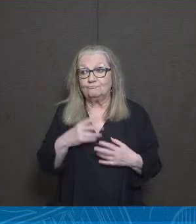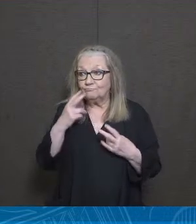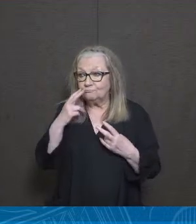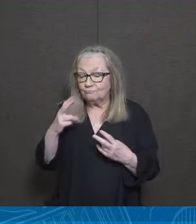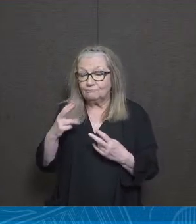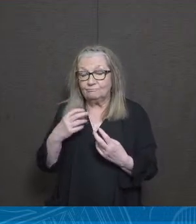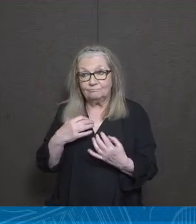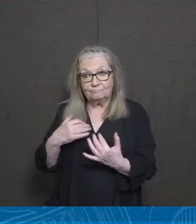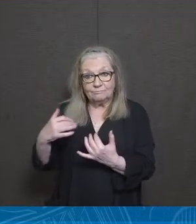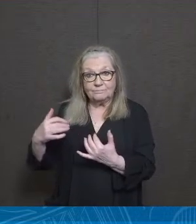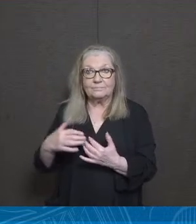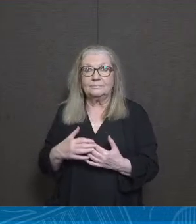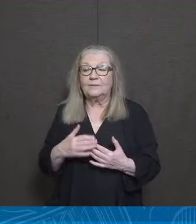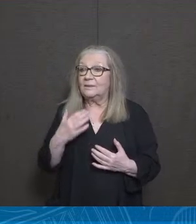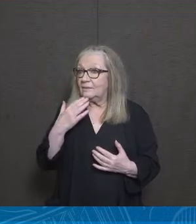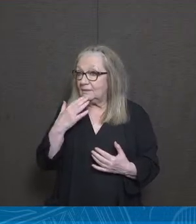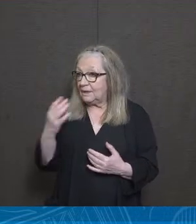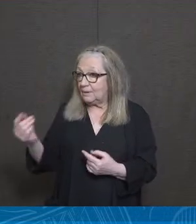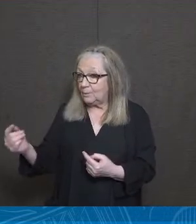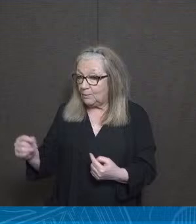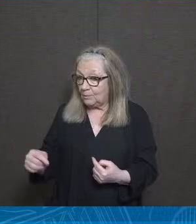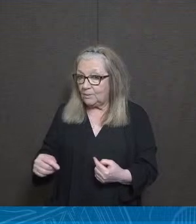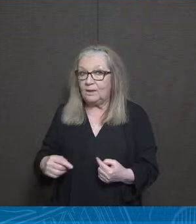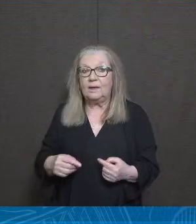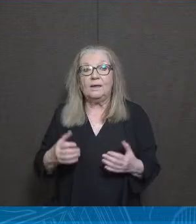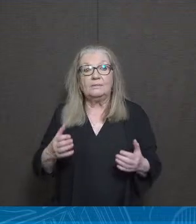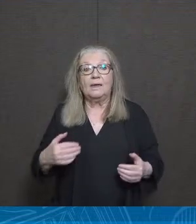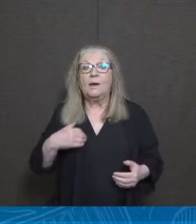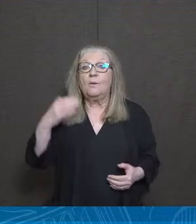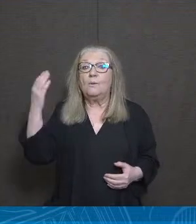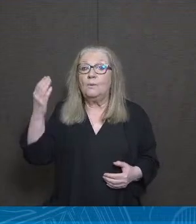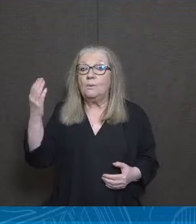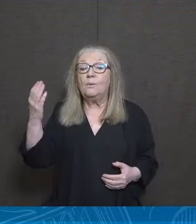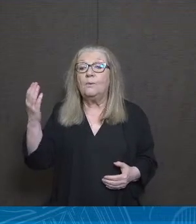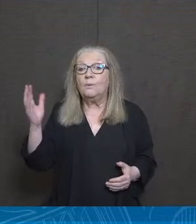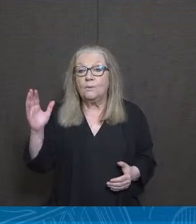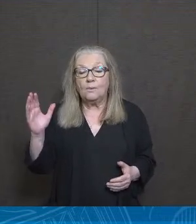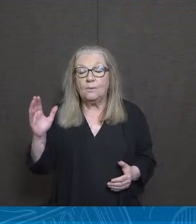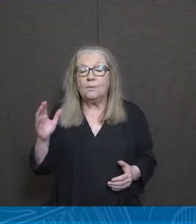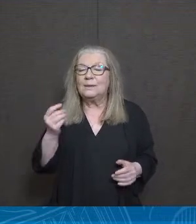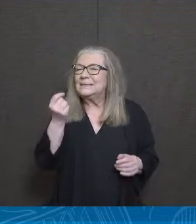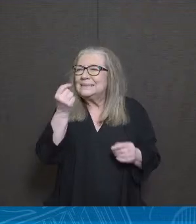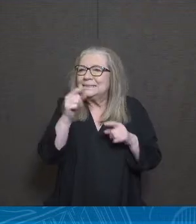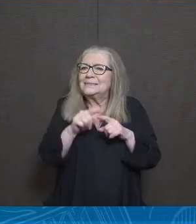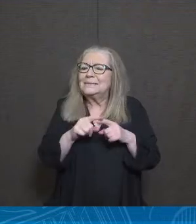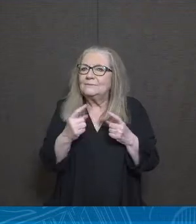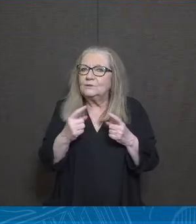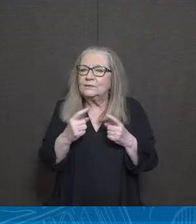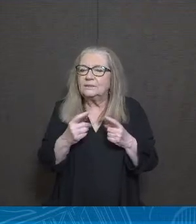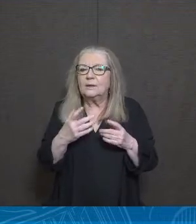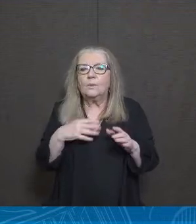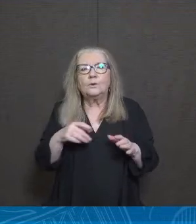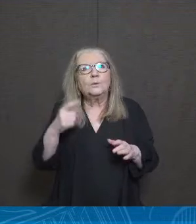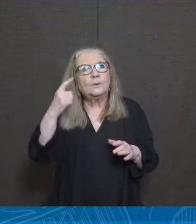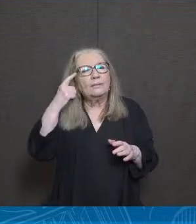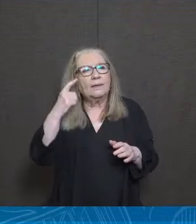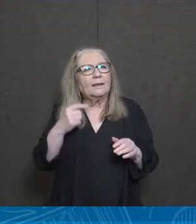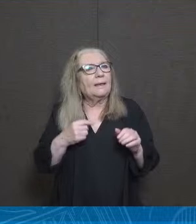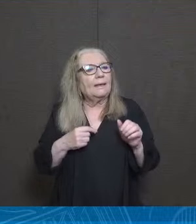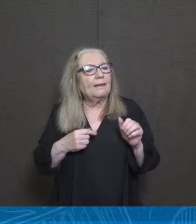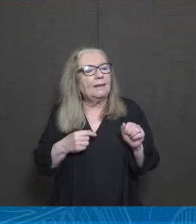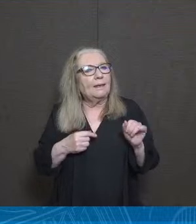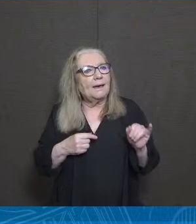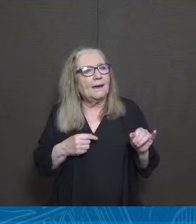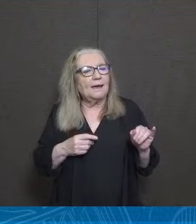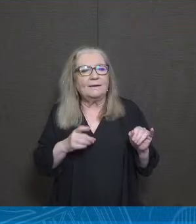different presentation, a very different format, and I would like you to really reflect on AI for DRR as well. So basically, I have 3